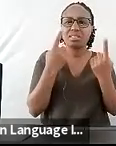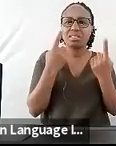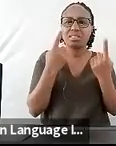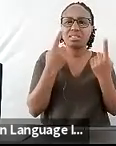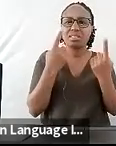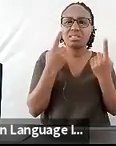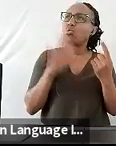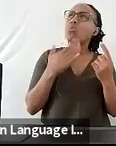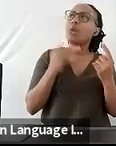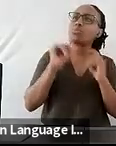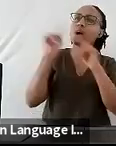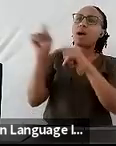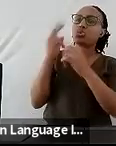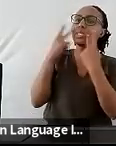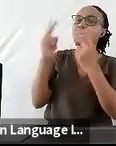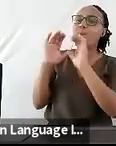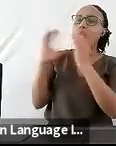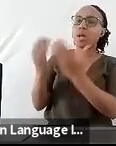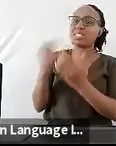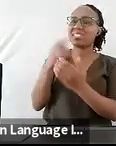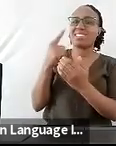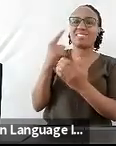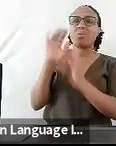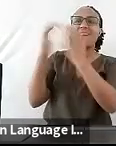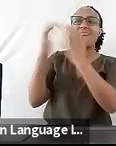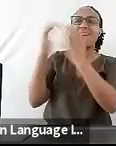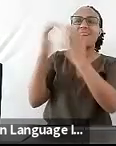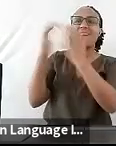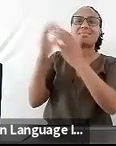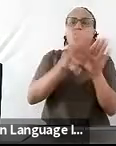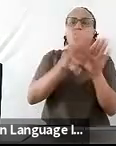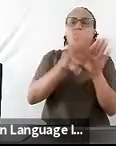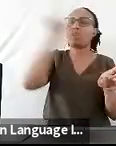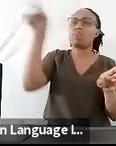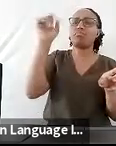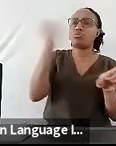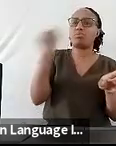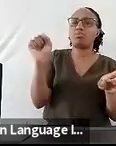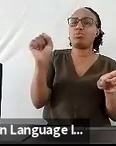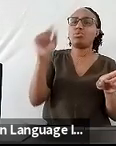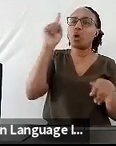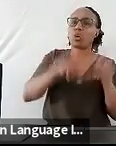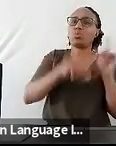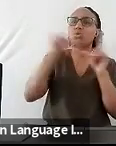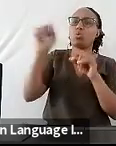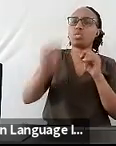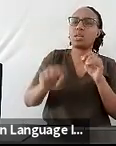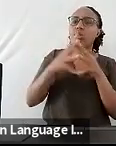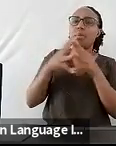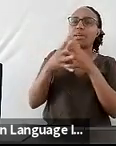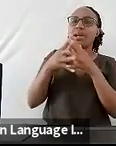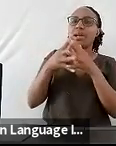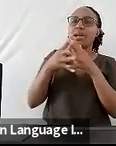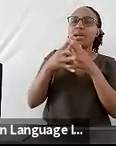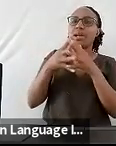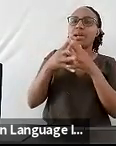is closed to them, that you cannot go to South America, you cannot go to Asia, you cannot go, the world is closed to you because exploration is not a